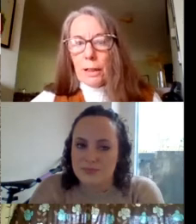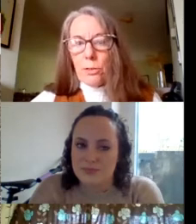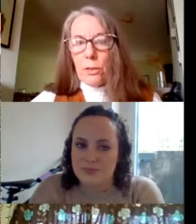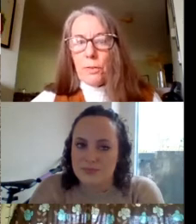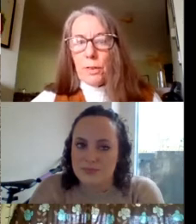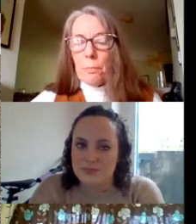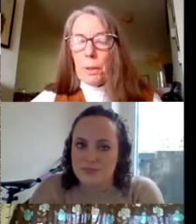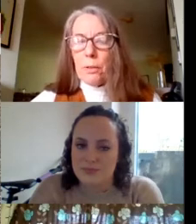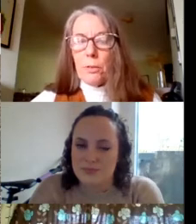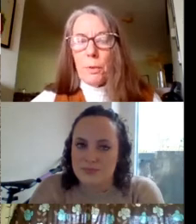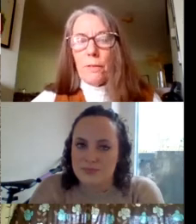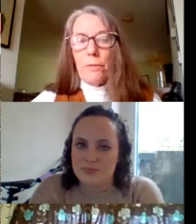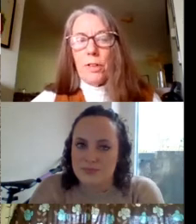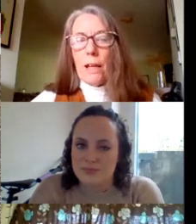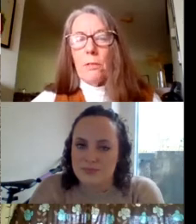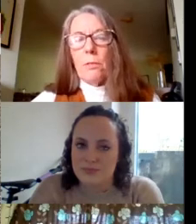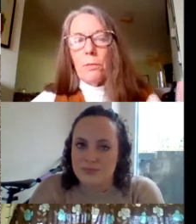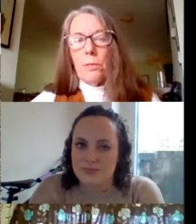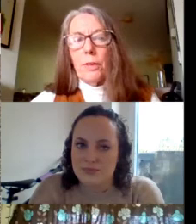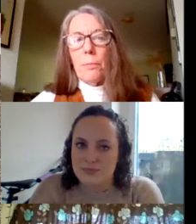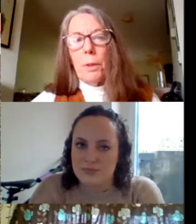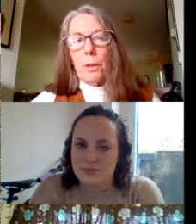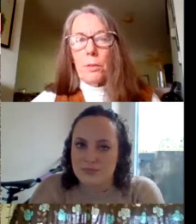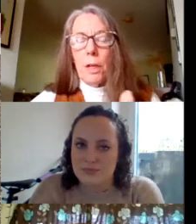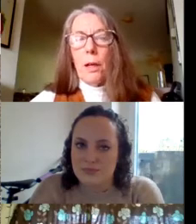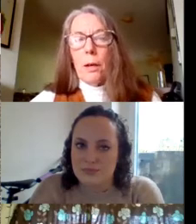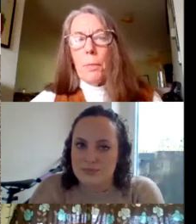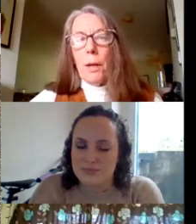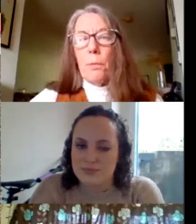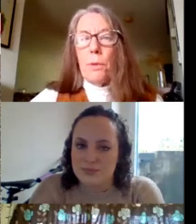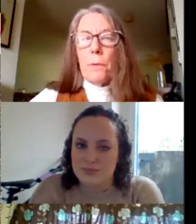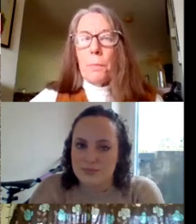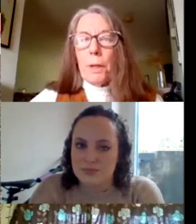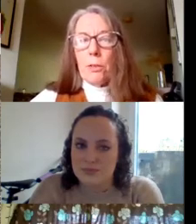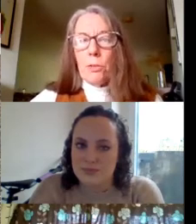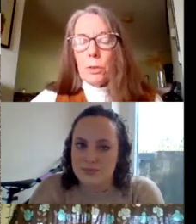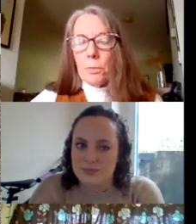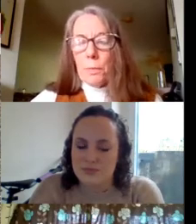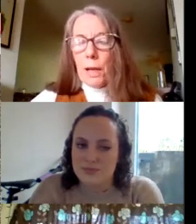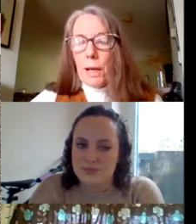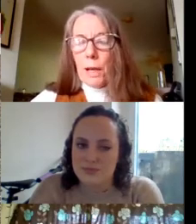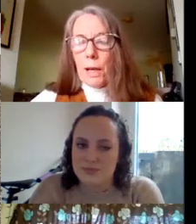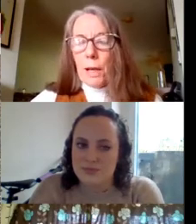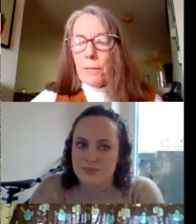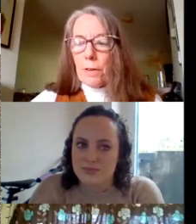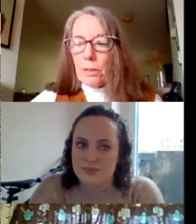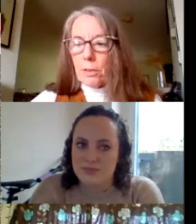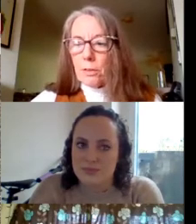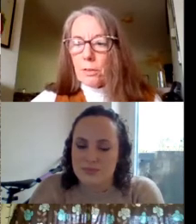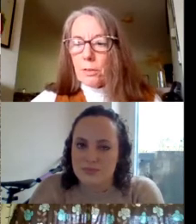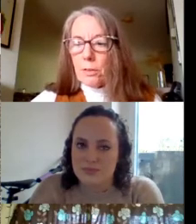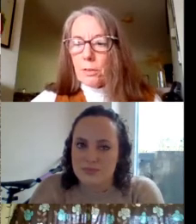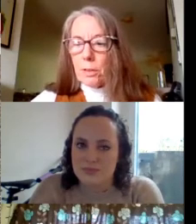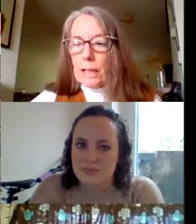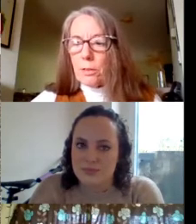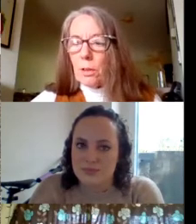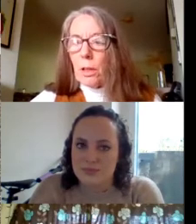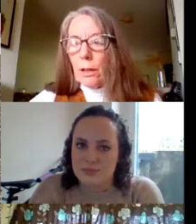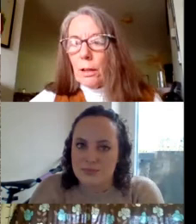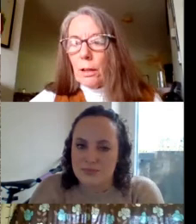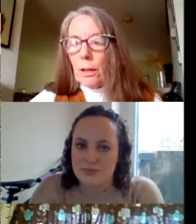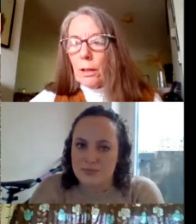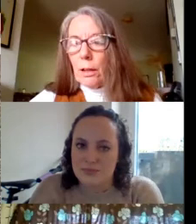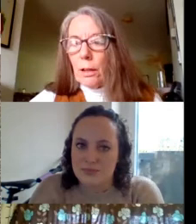a collection of samplers. We have 10 samplers by one of the patients, Mary Frances Heaton.